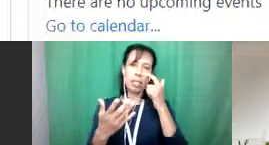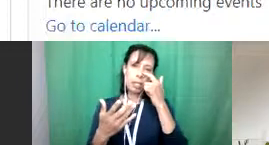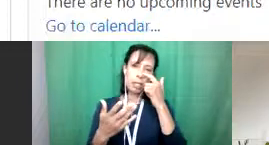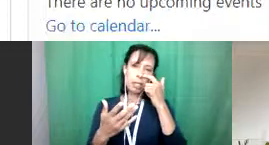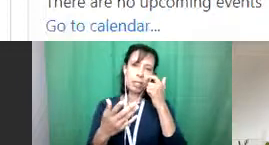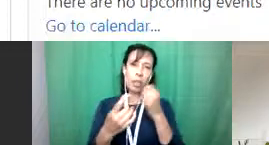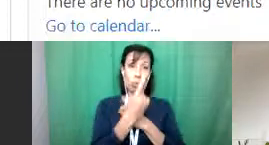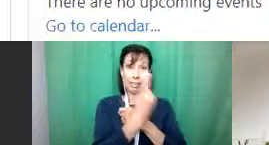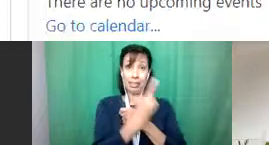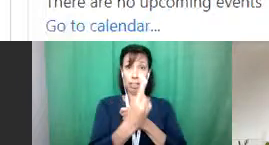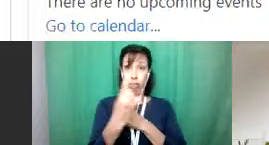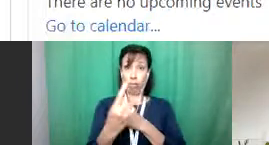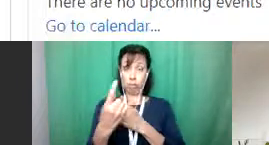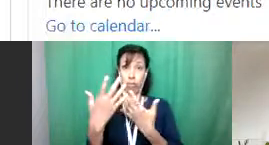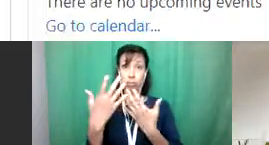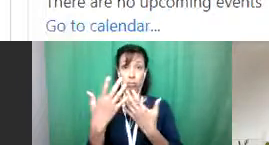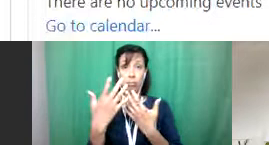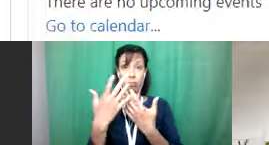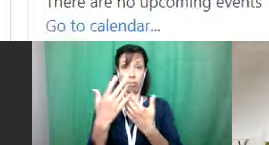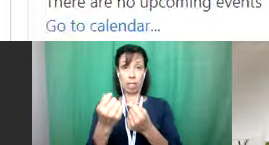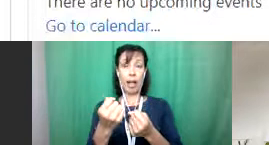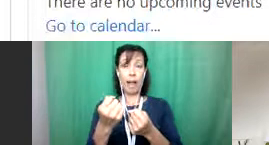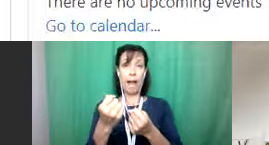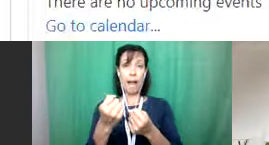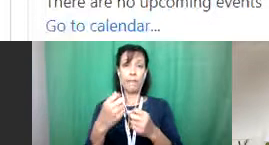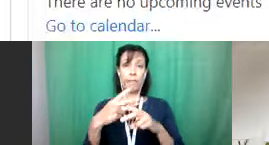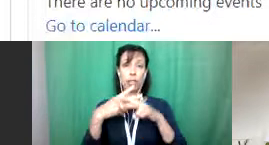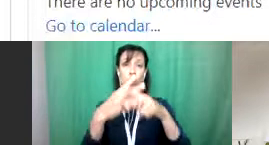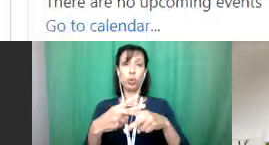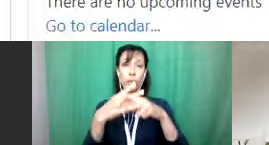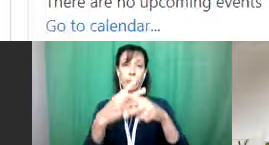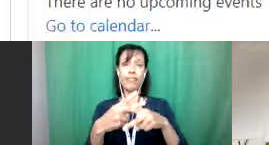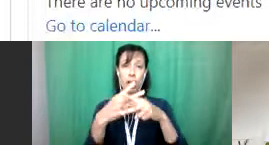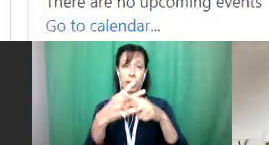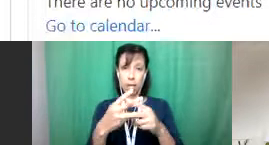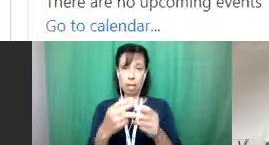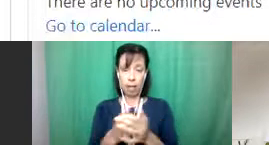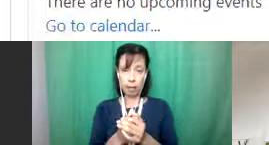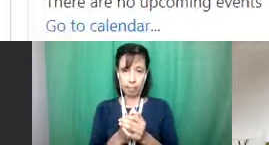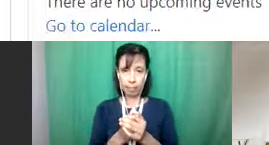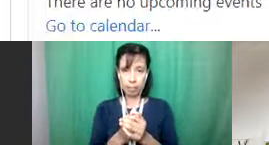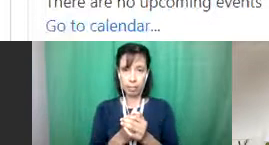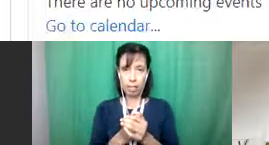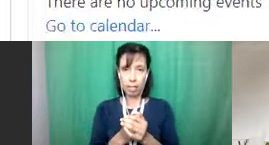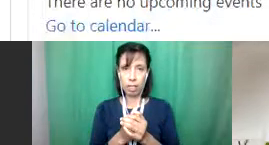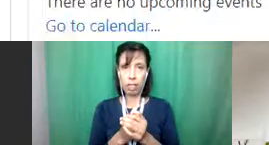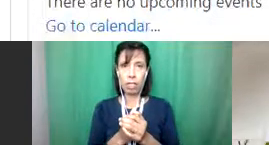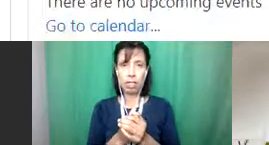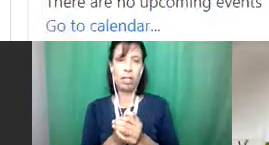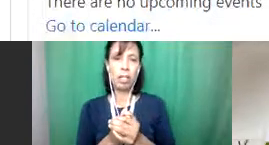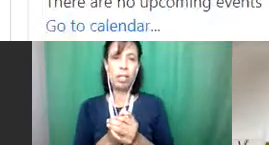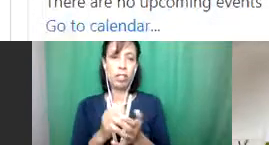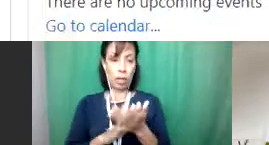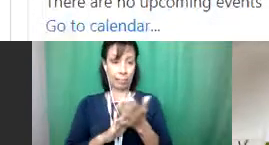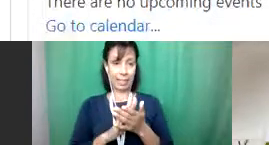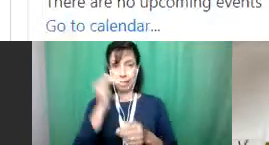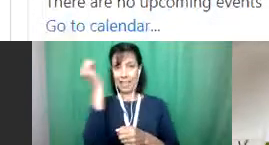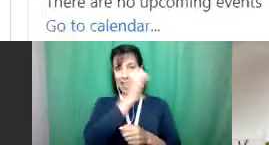allocated supervisor for your dissertation. So that's an academic, one of the team